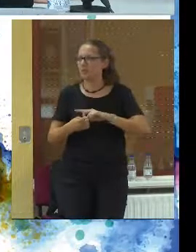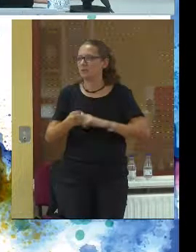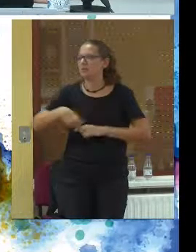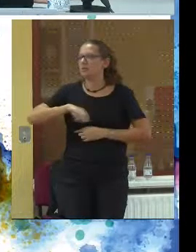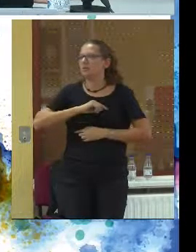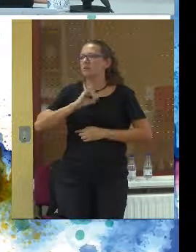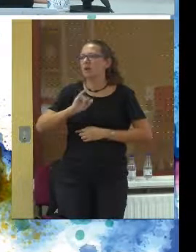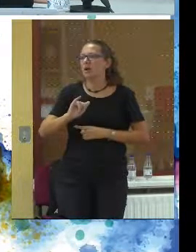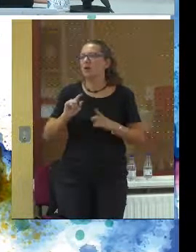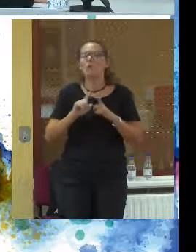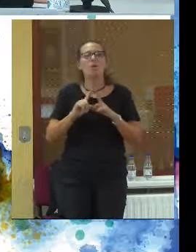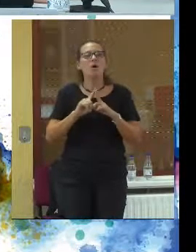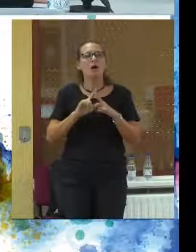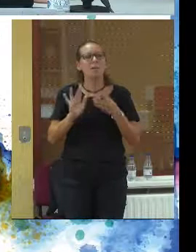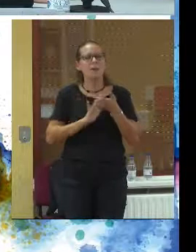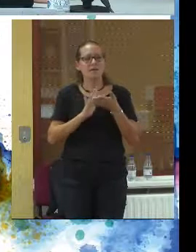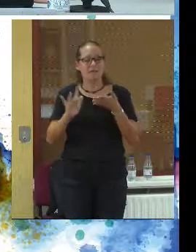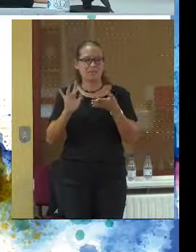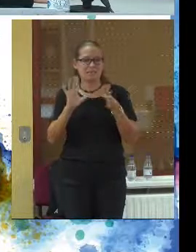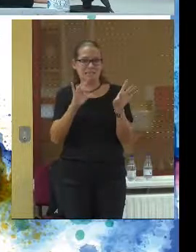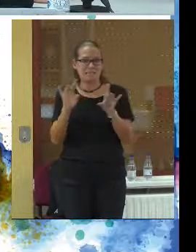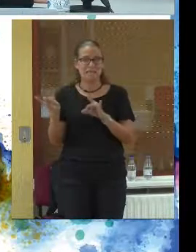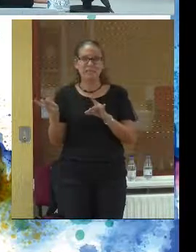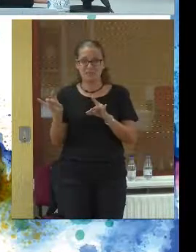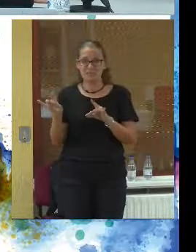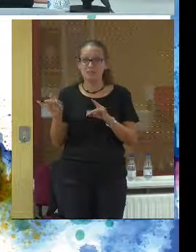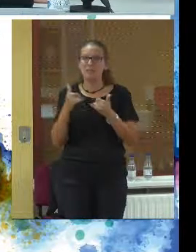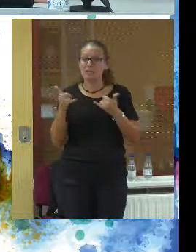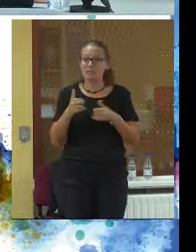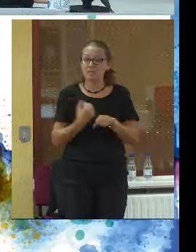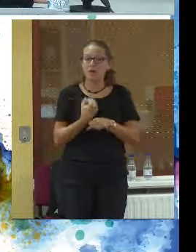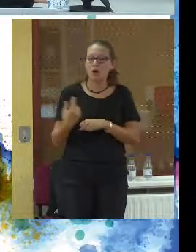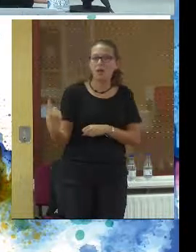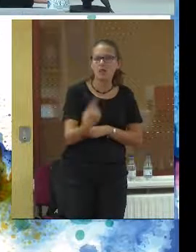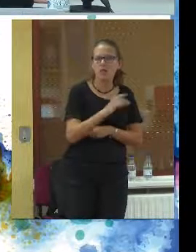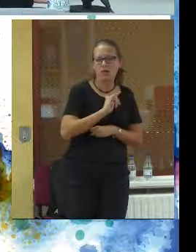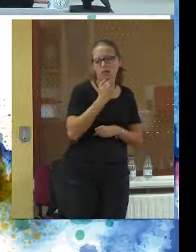screens, tactile screens on each working line, where the worker